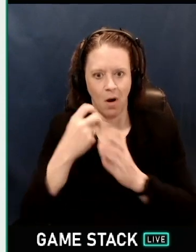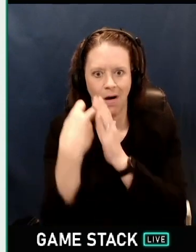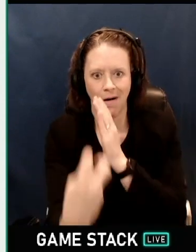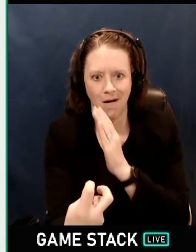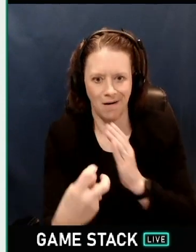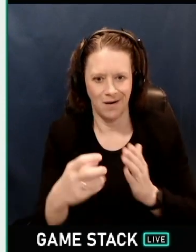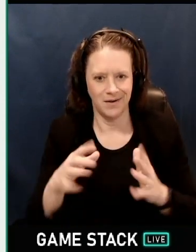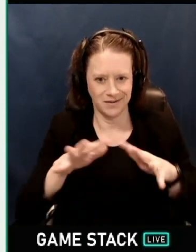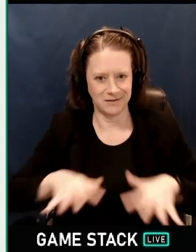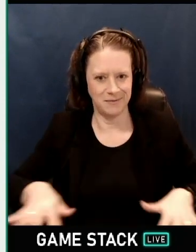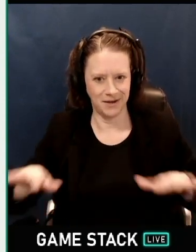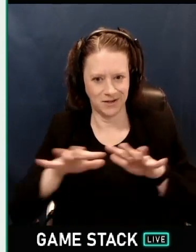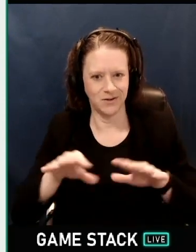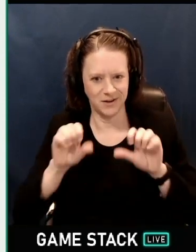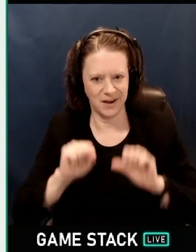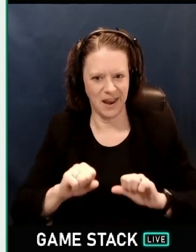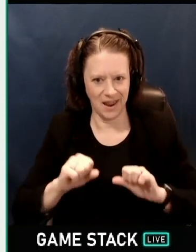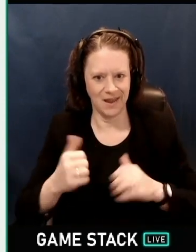do.